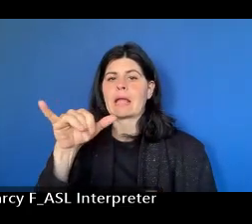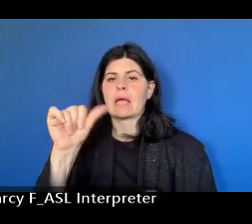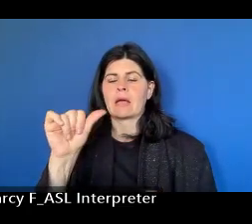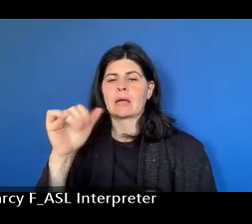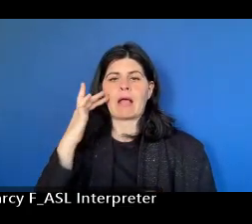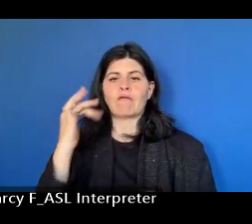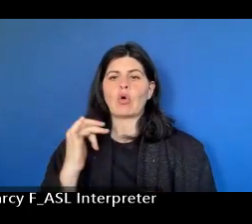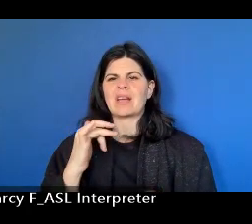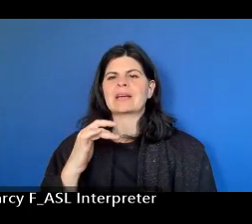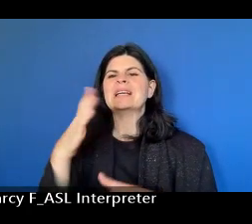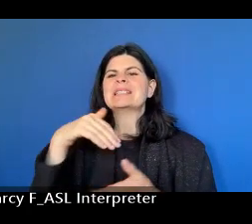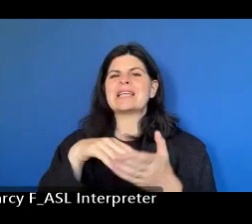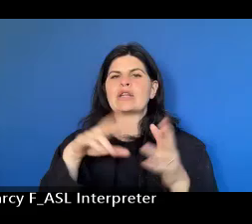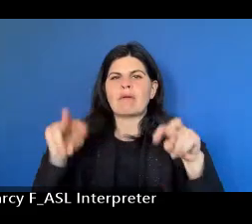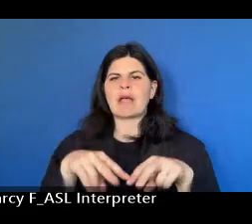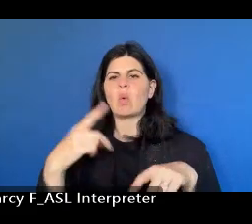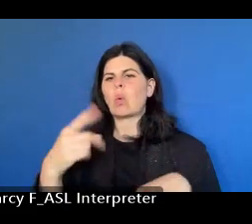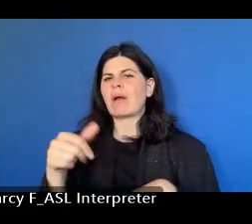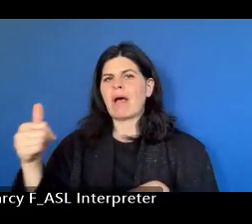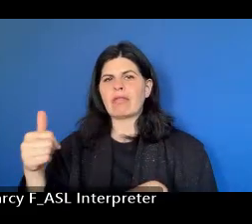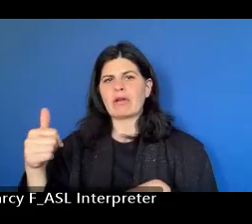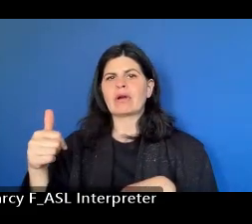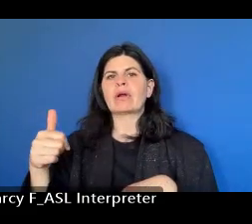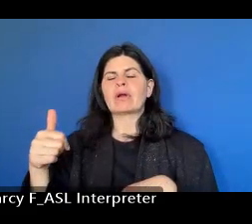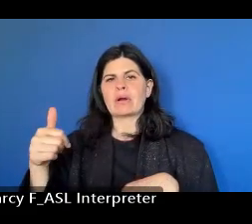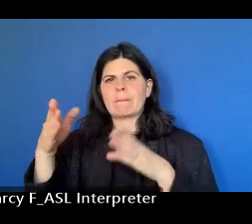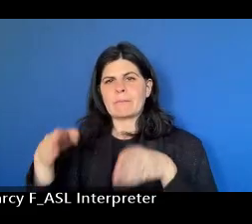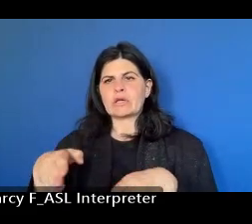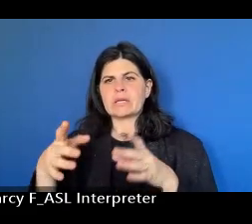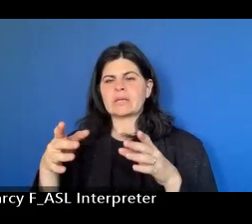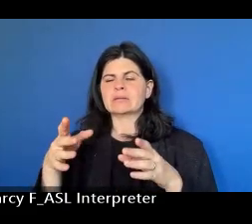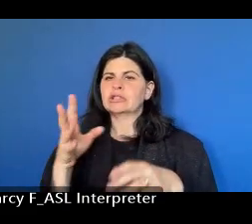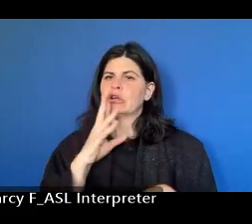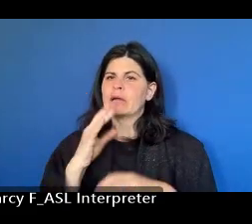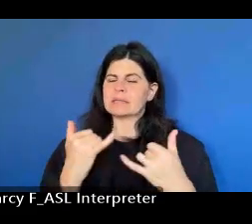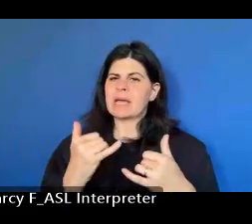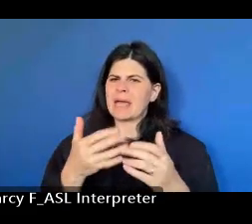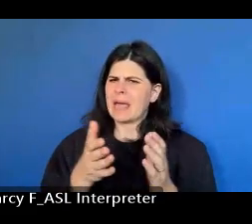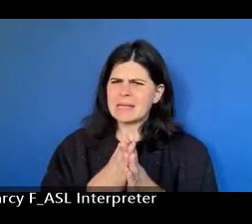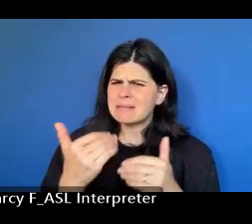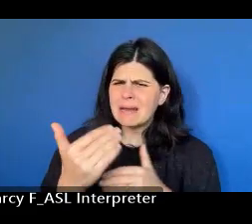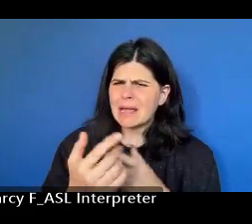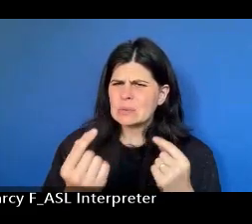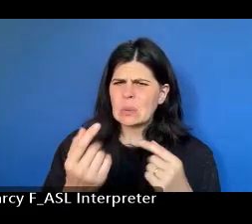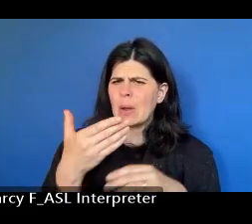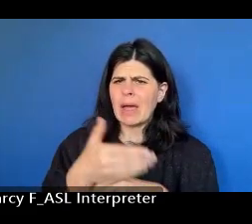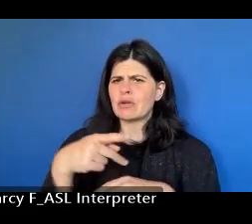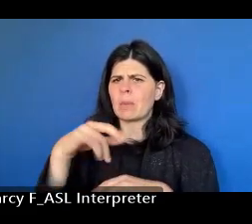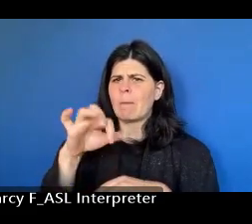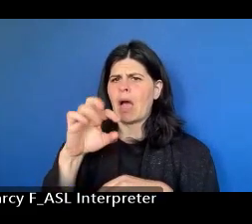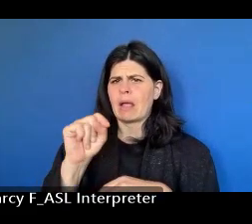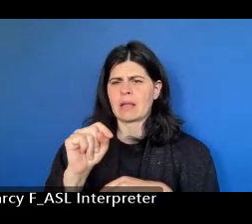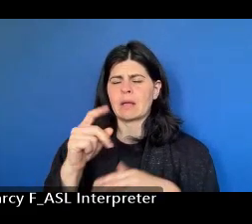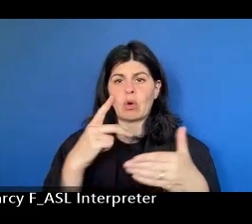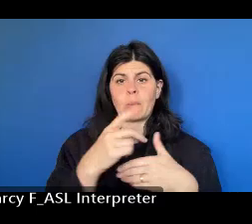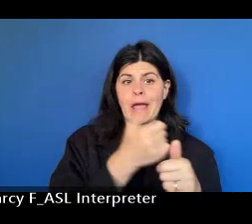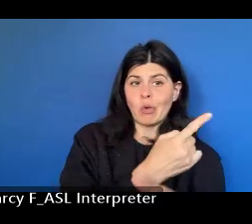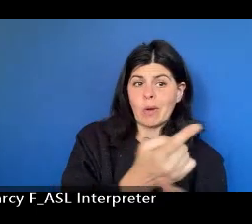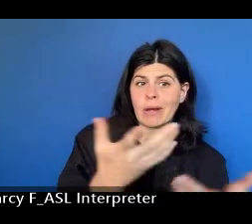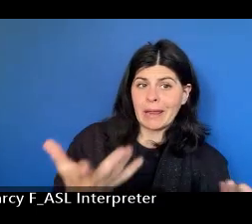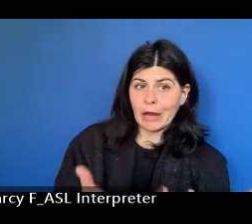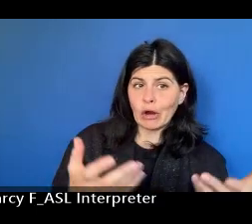One of the previous people talking today asked what was next after the pilot program. Everybody on the line, let's be clear.